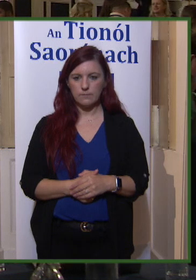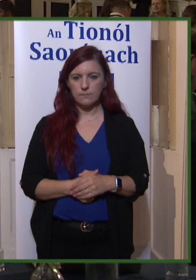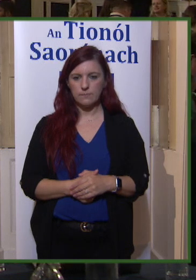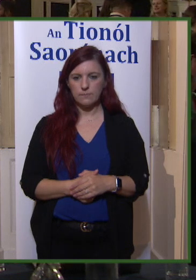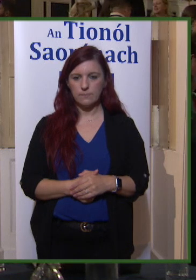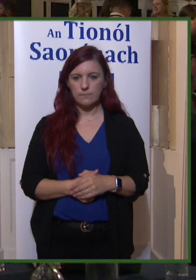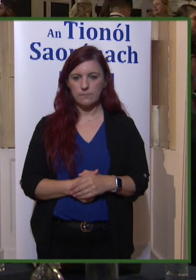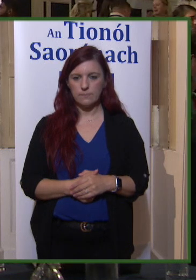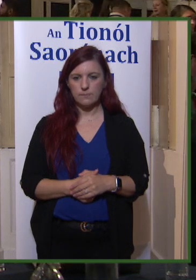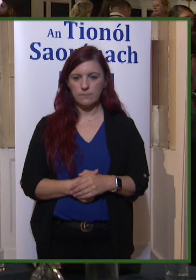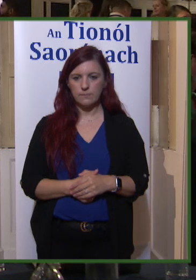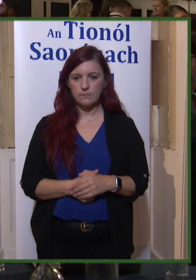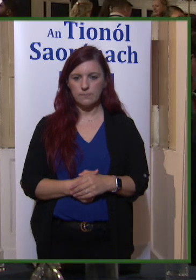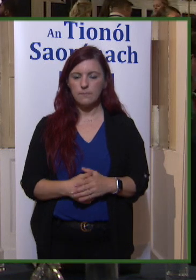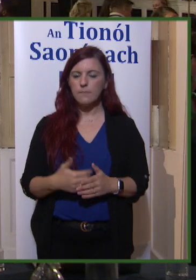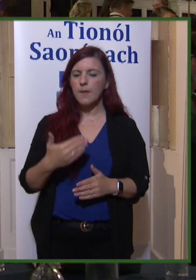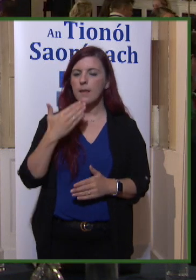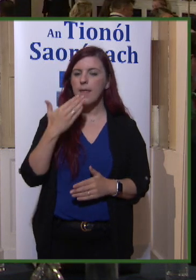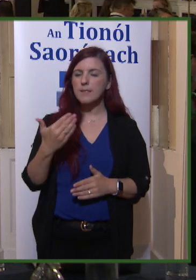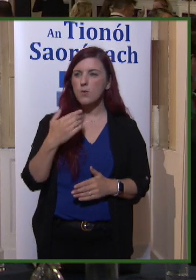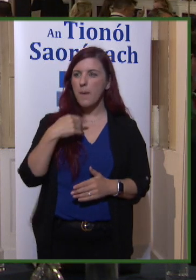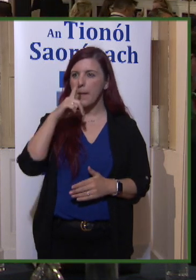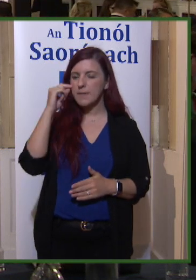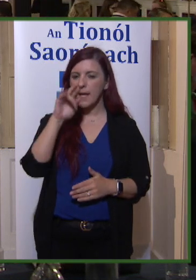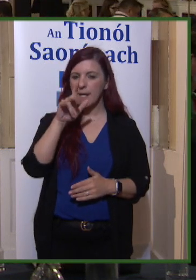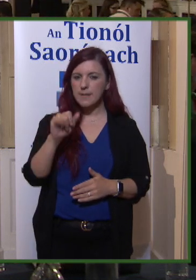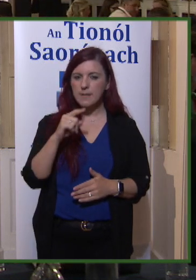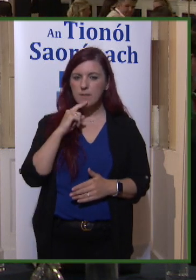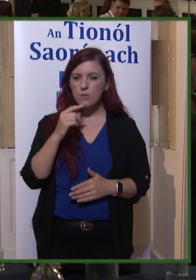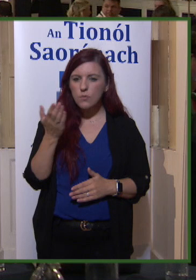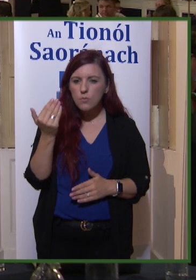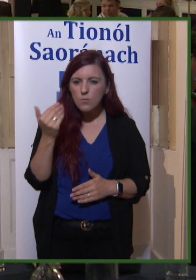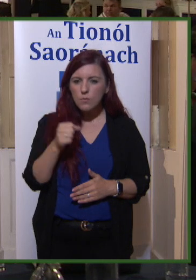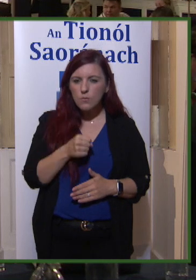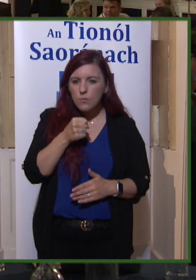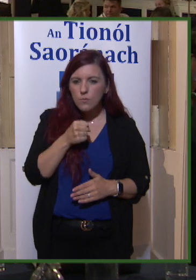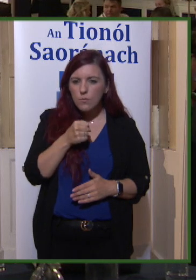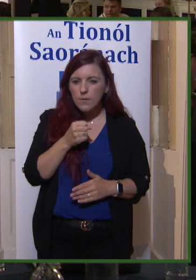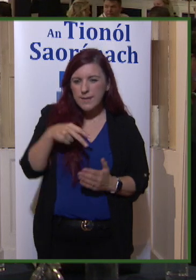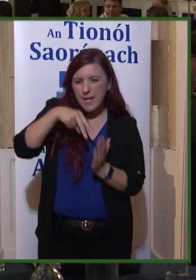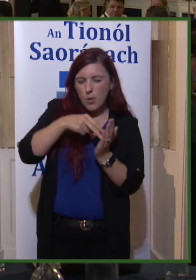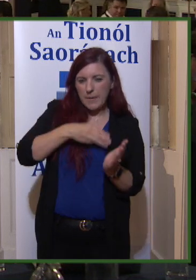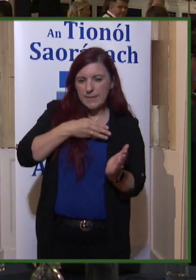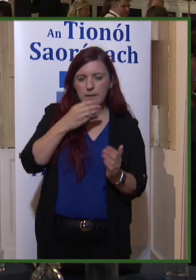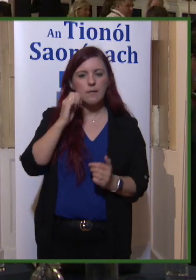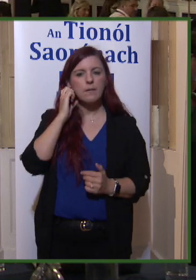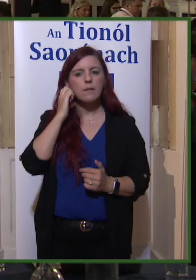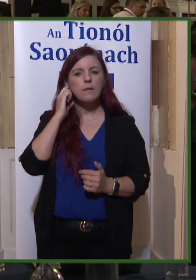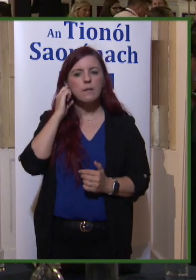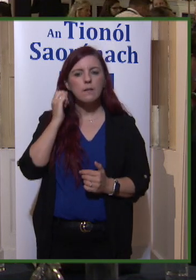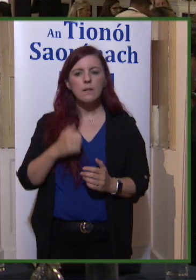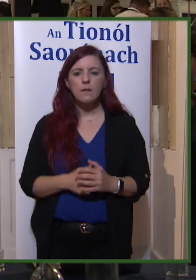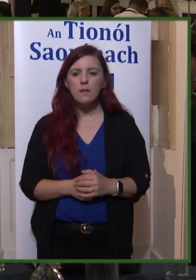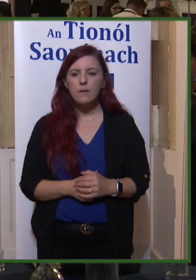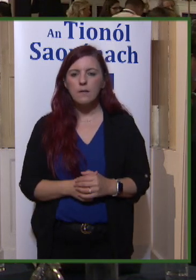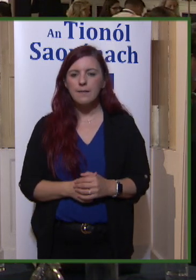Thanks. Hi. My name is Paddy. I have a Sorry, Paddy. If you could stand up as well, please. Sure. Thank you. I have a